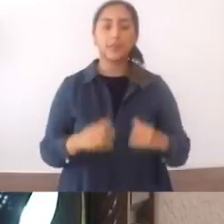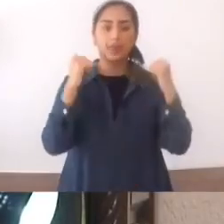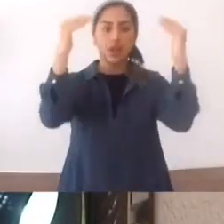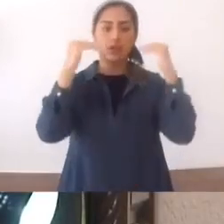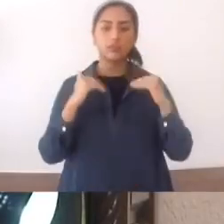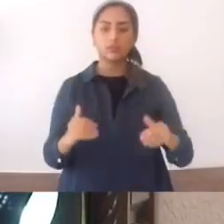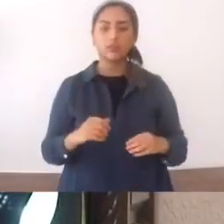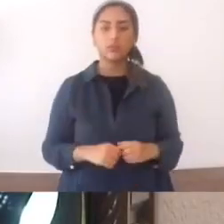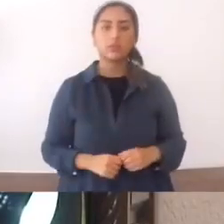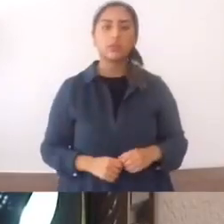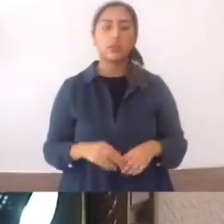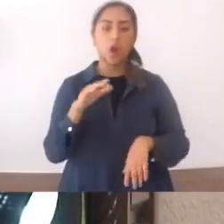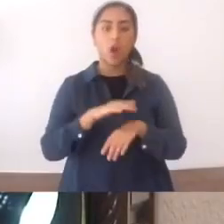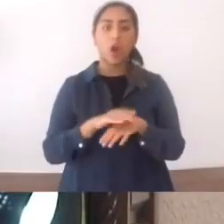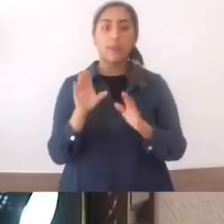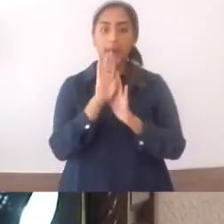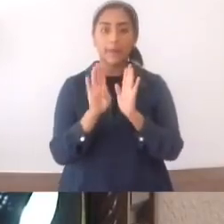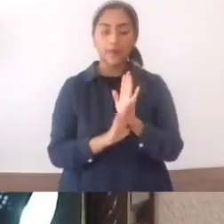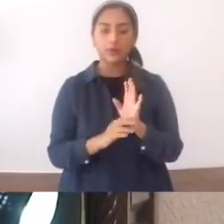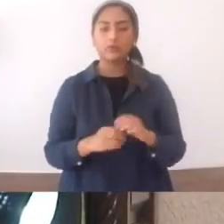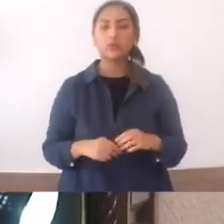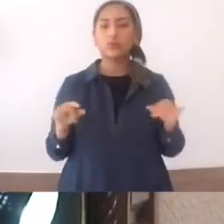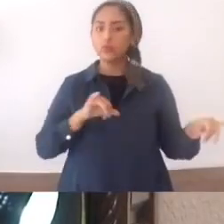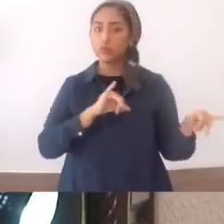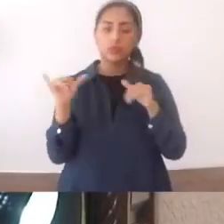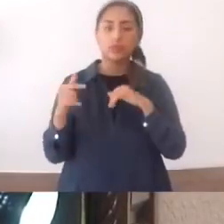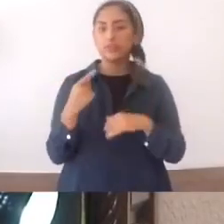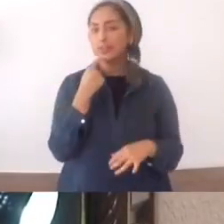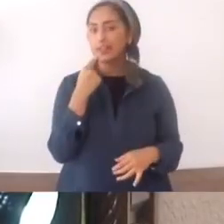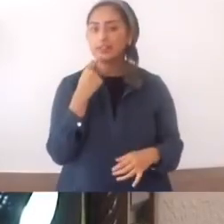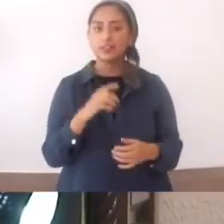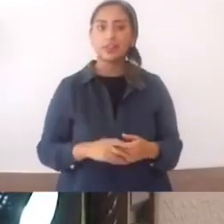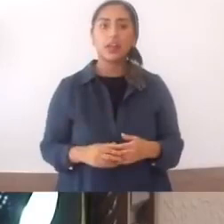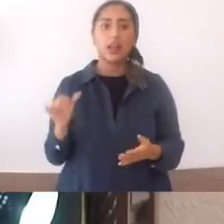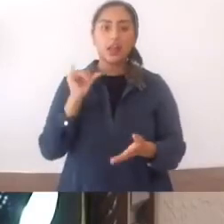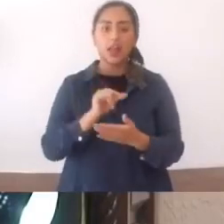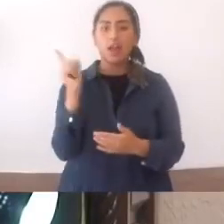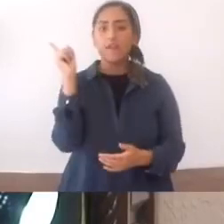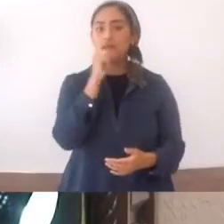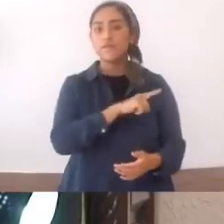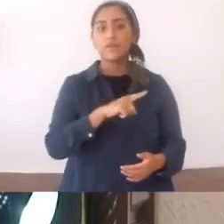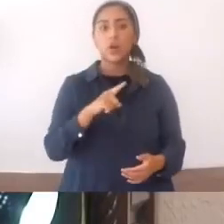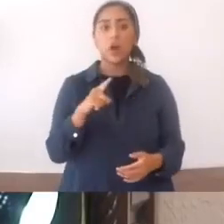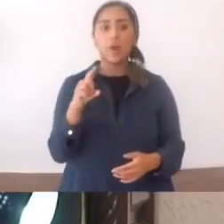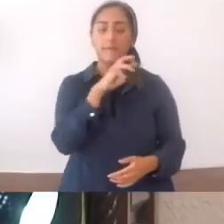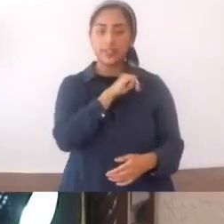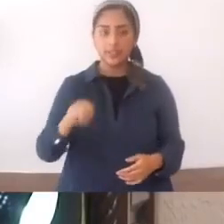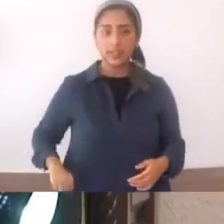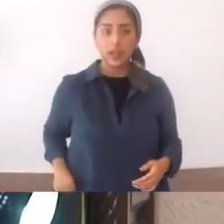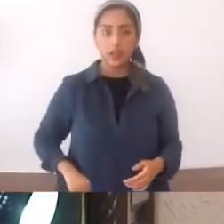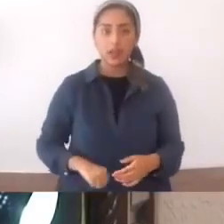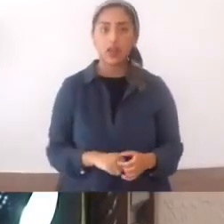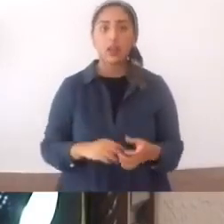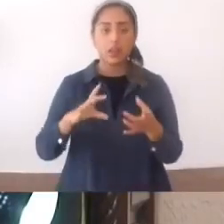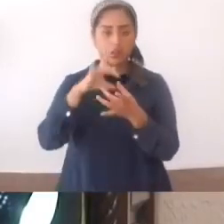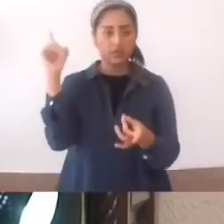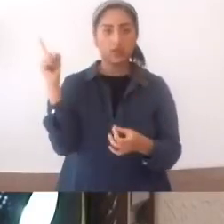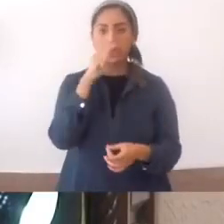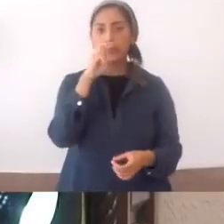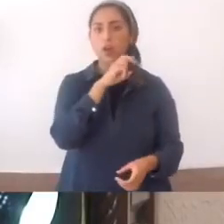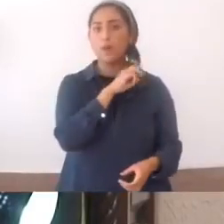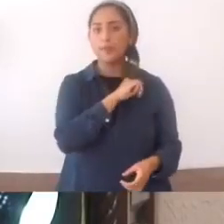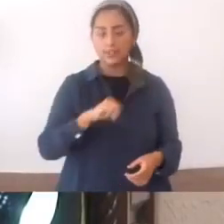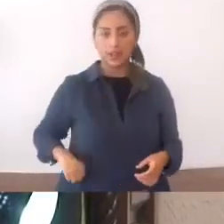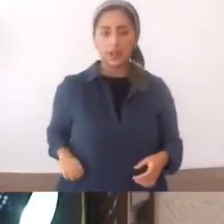that you already know. Ahora, Now, en la Biblia in the Bible, también dice it also que el says antimashiach, that the el